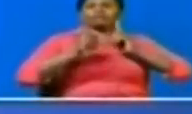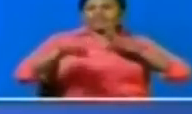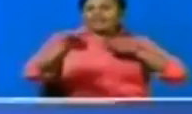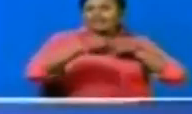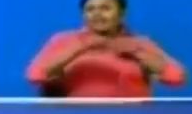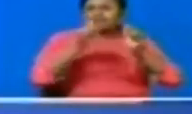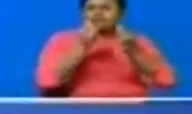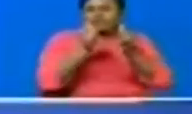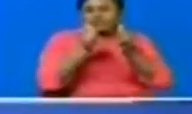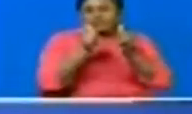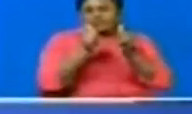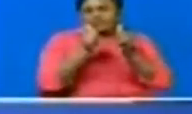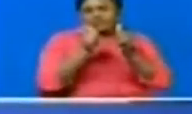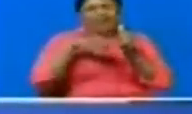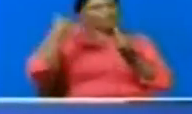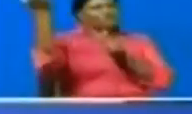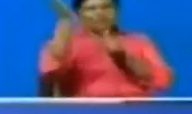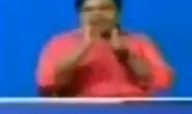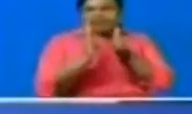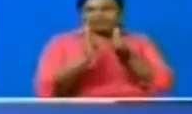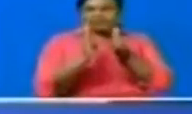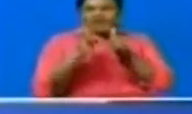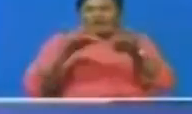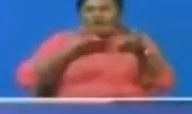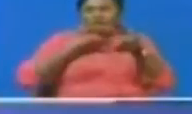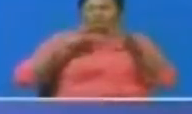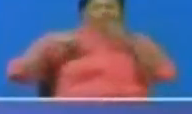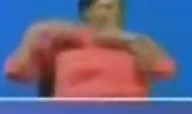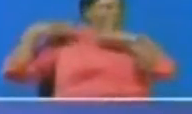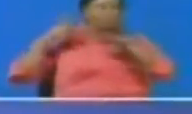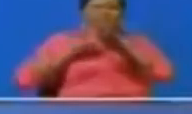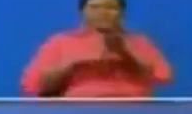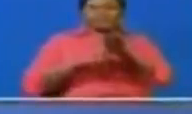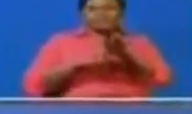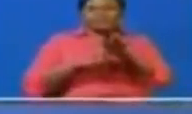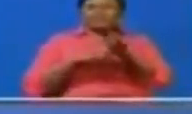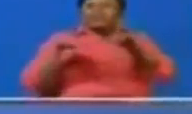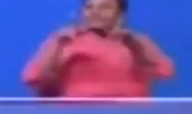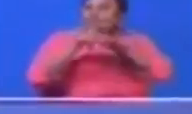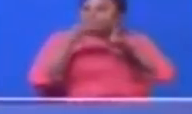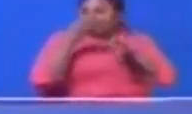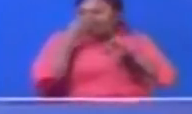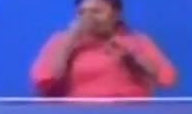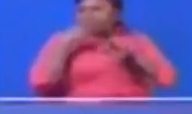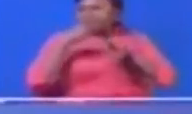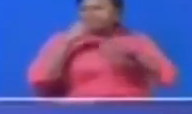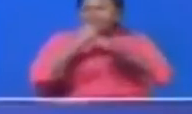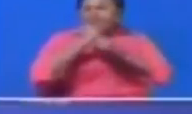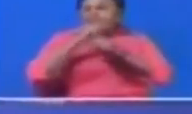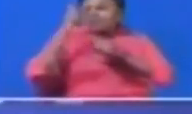events ambazo haijakuwa yetu kwa muda mwingi. Ruto say that Bett had made Kenya